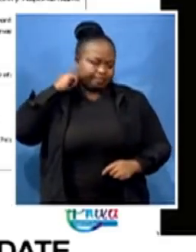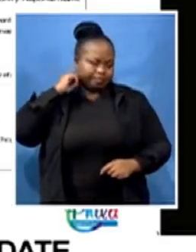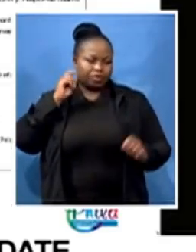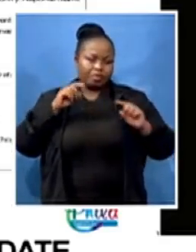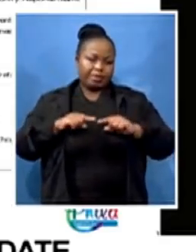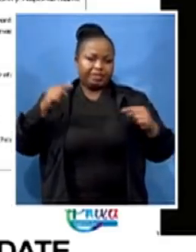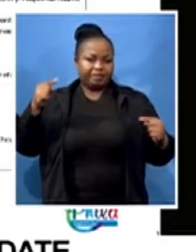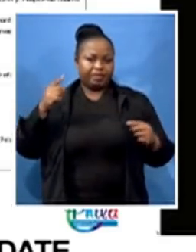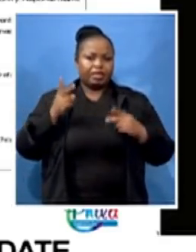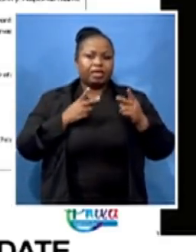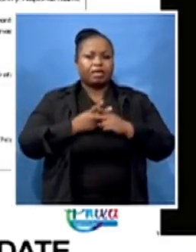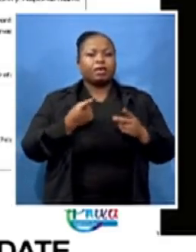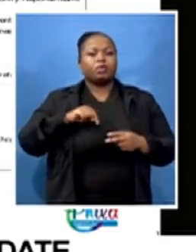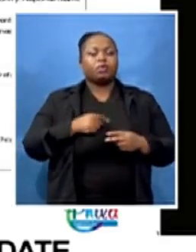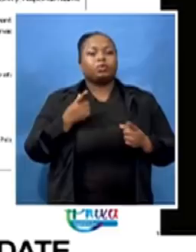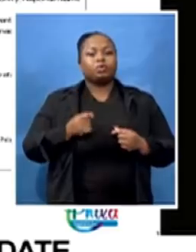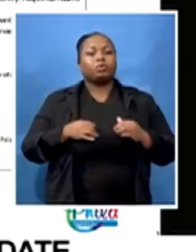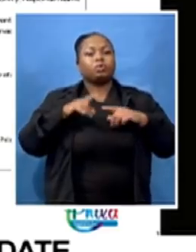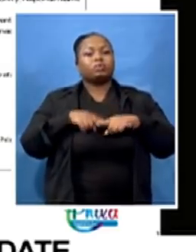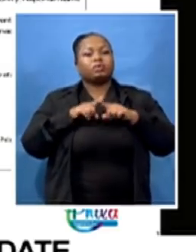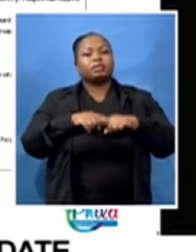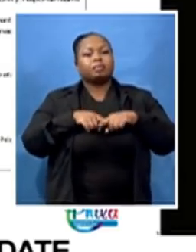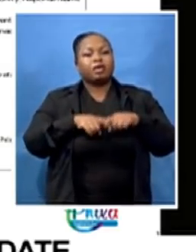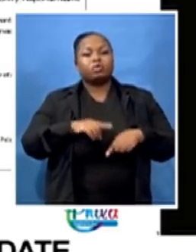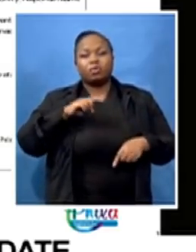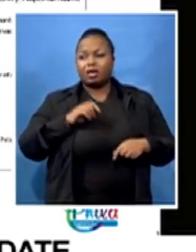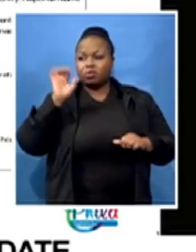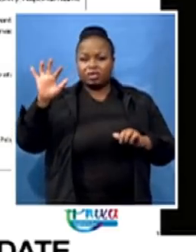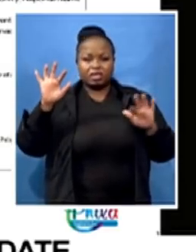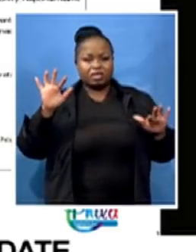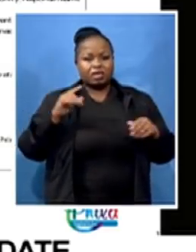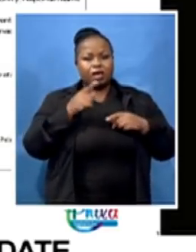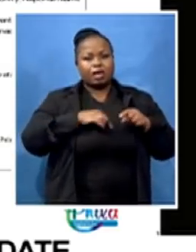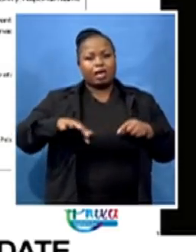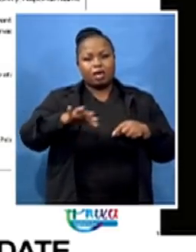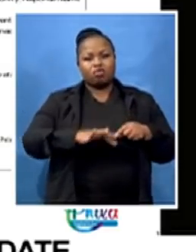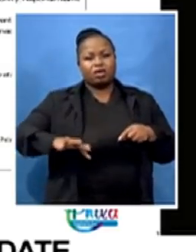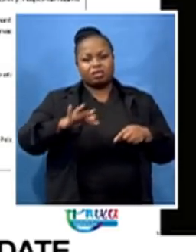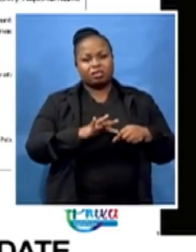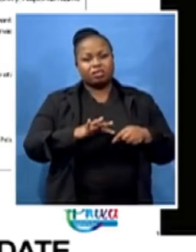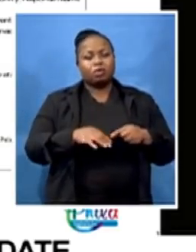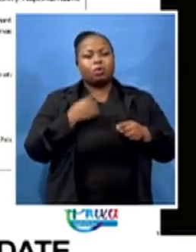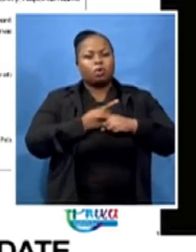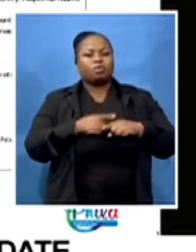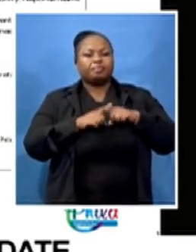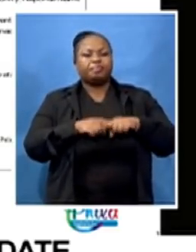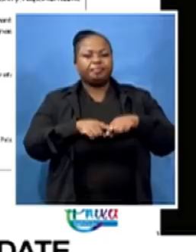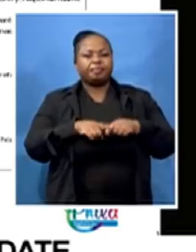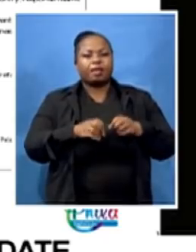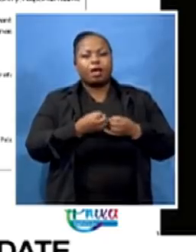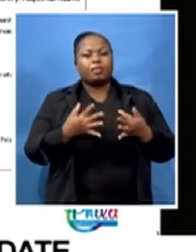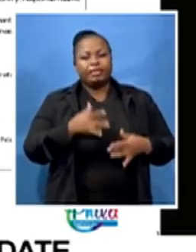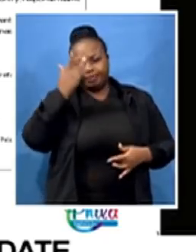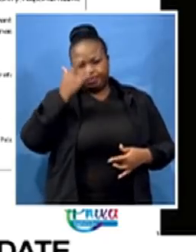that those spots are not just the matter of the number of cases, but it's also in relation to the available